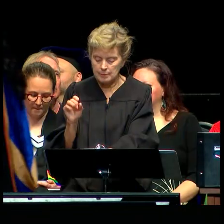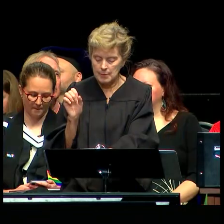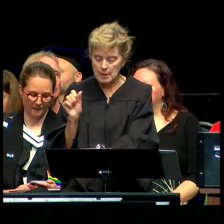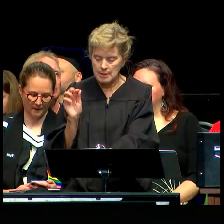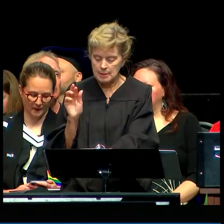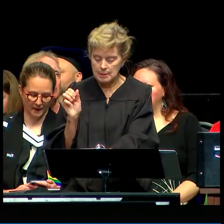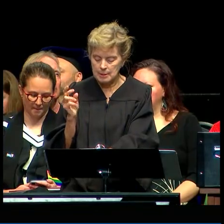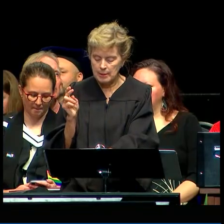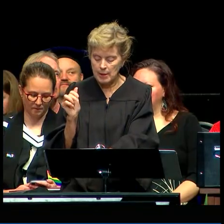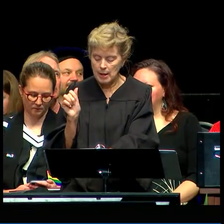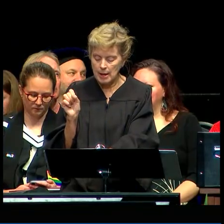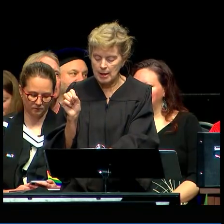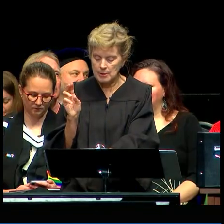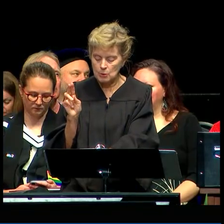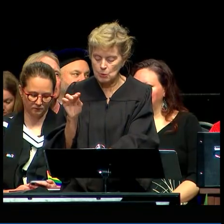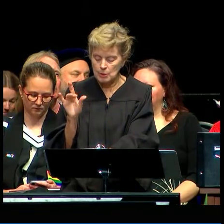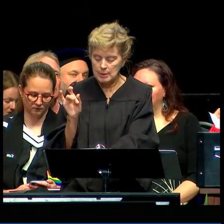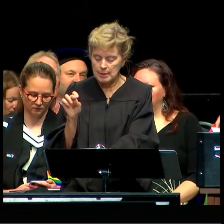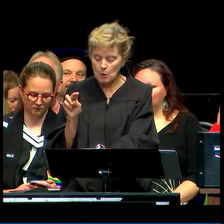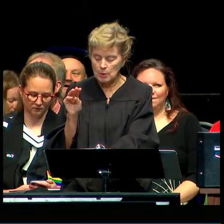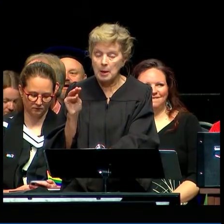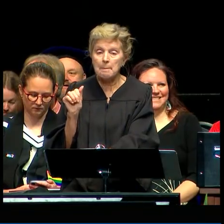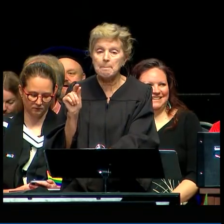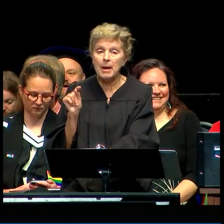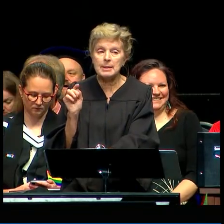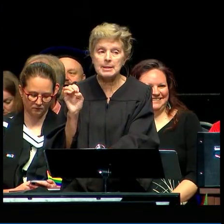Sara Asuncion Mateo.